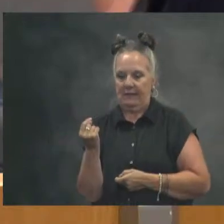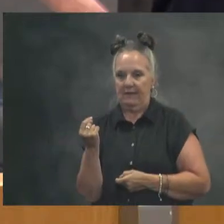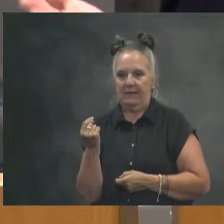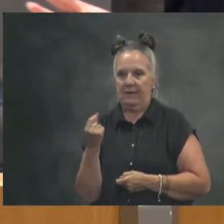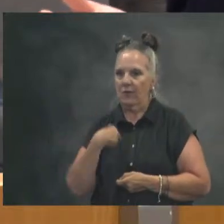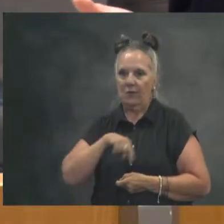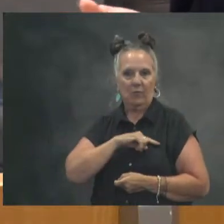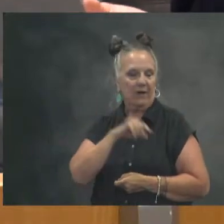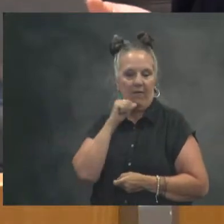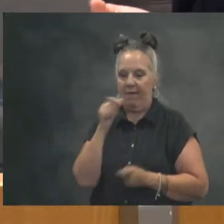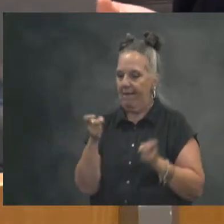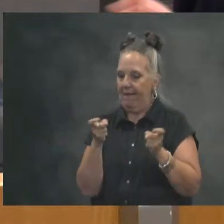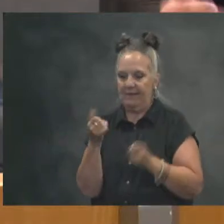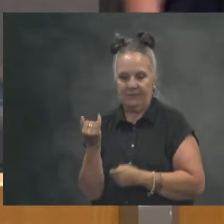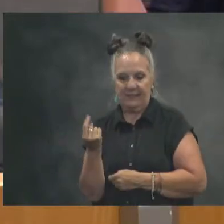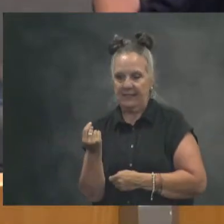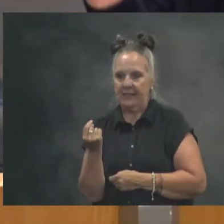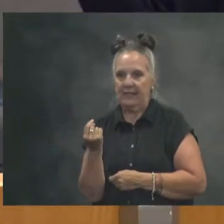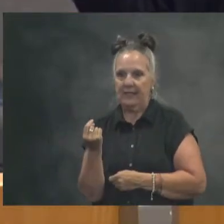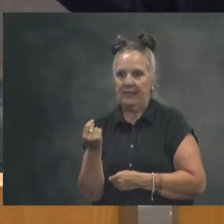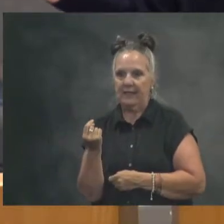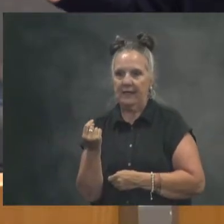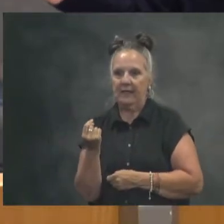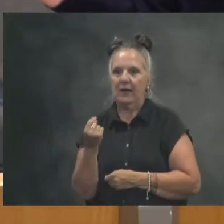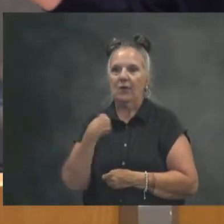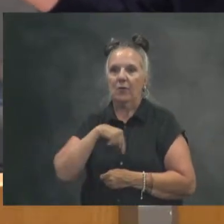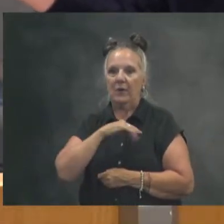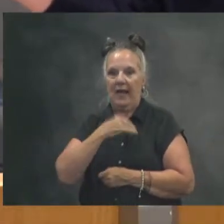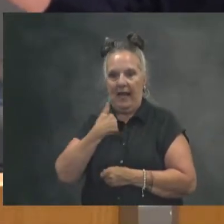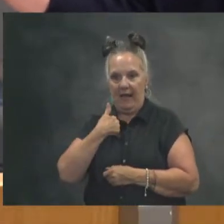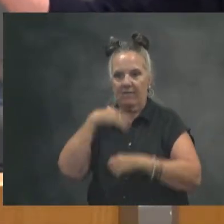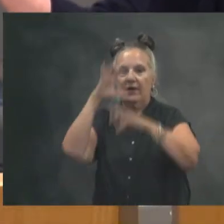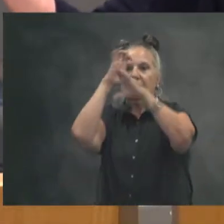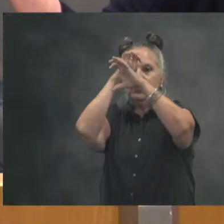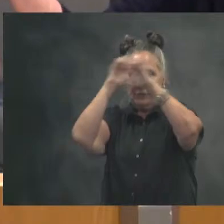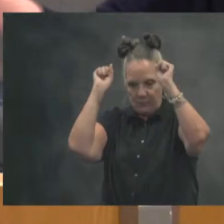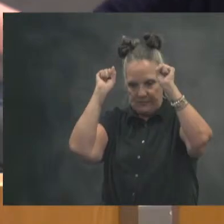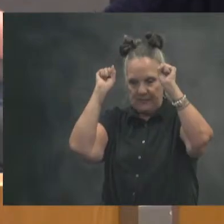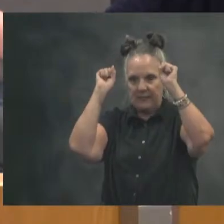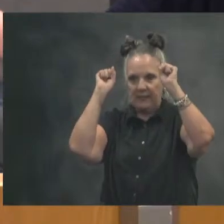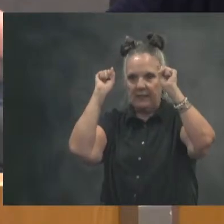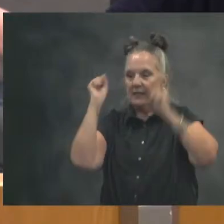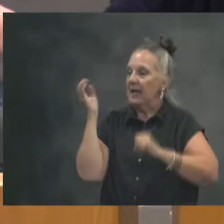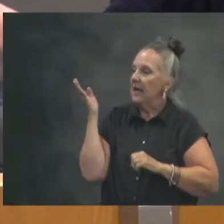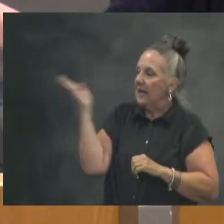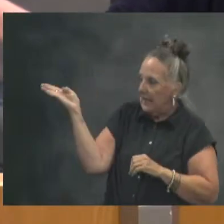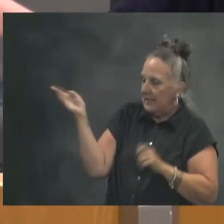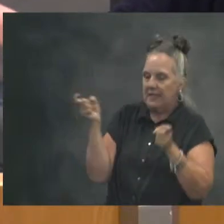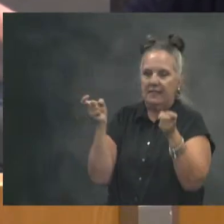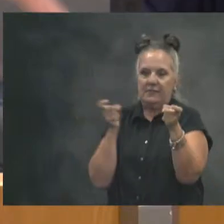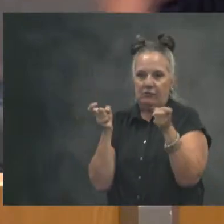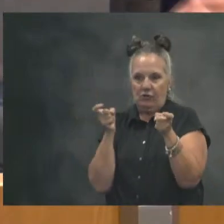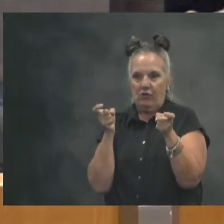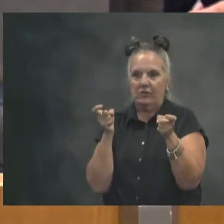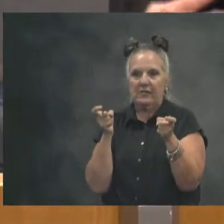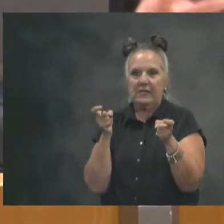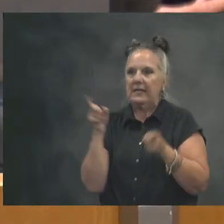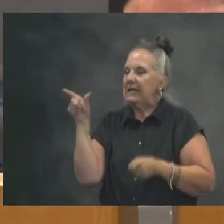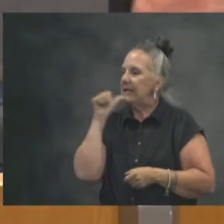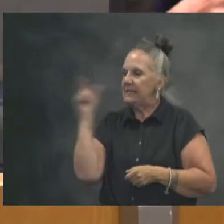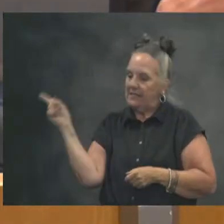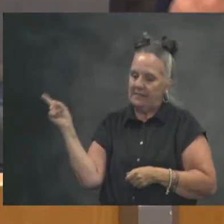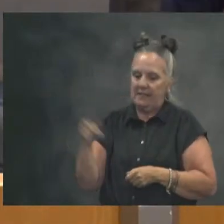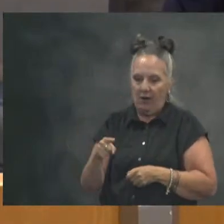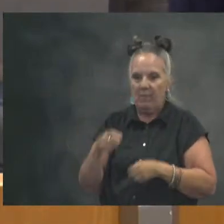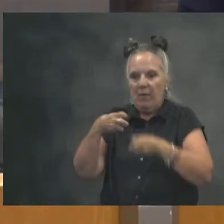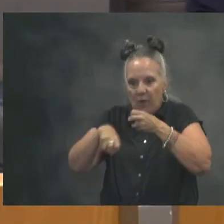We are not handling it. We have the superintendent, and he is in charge of everything and handles it. He doesn't come to us